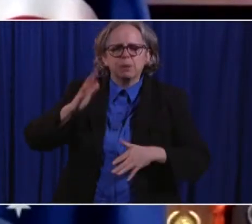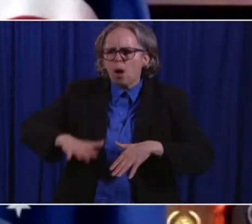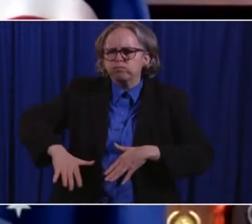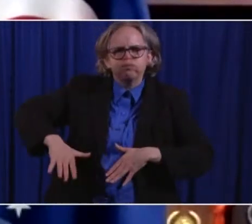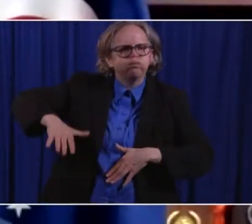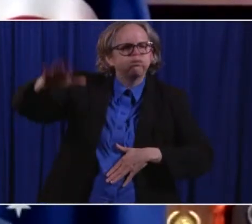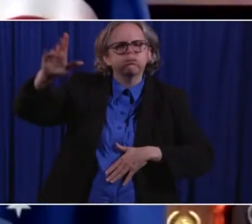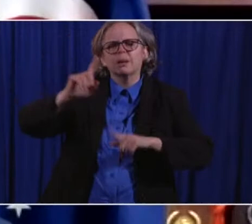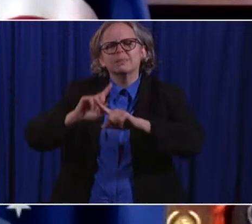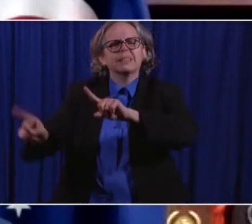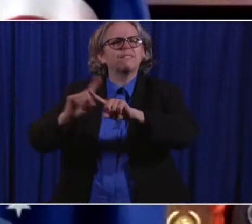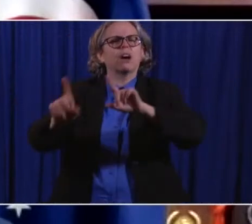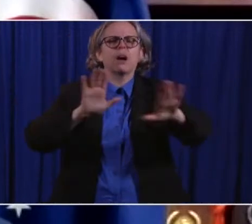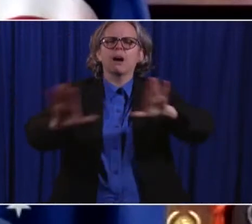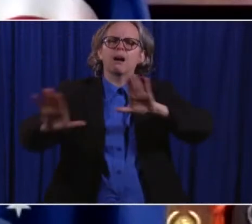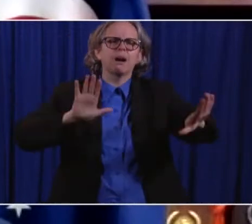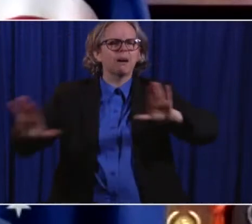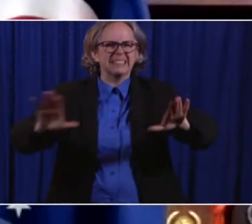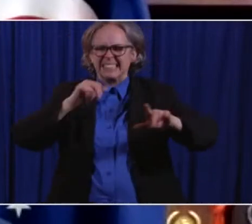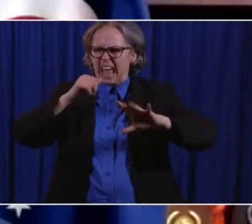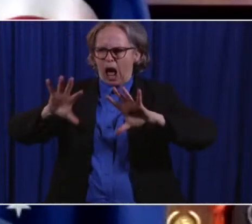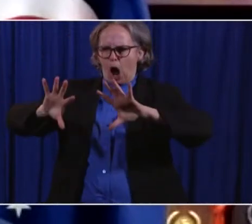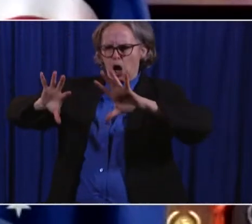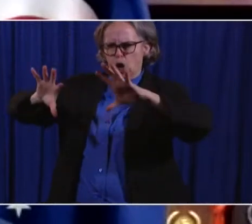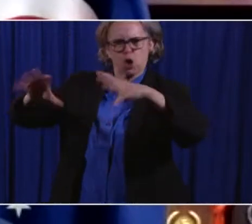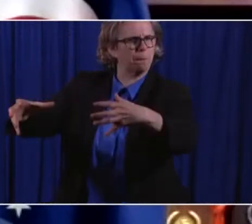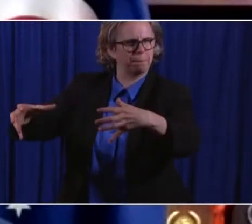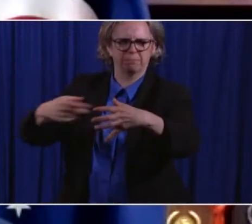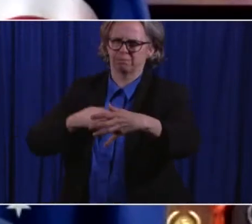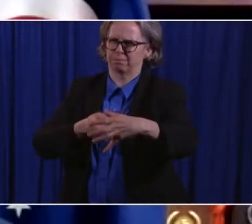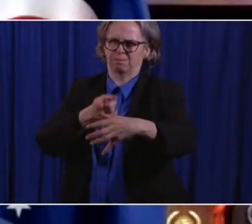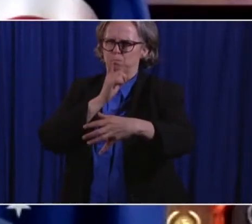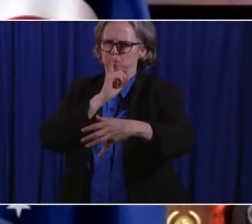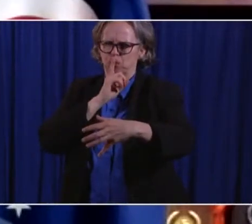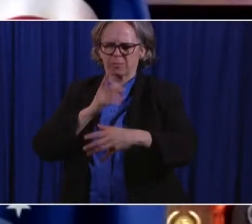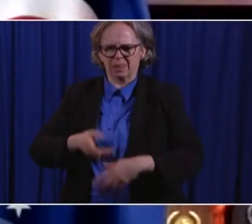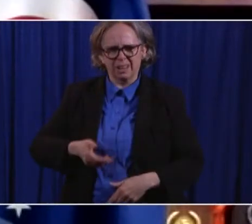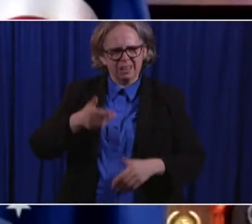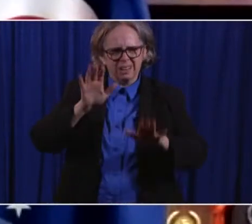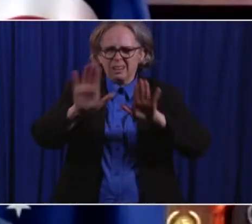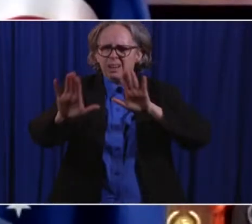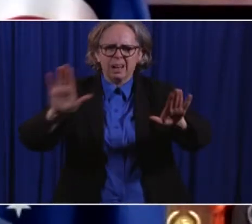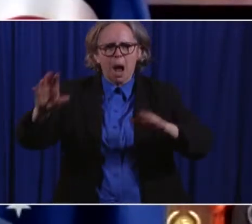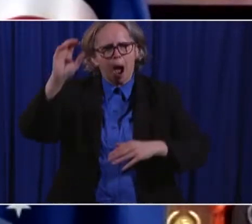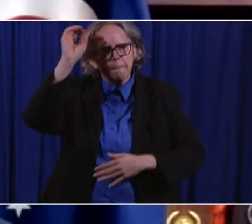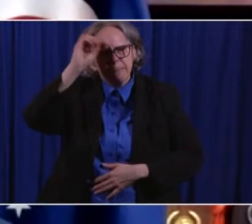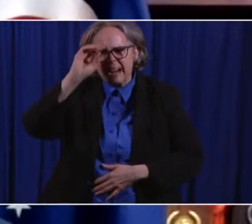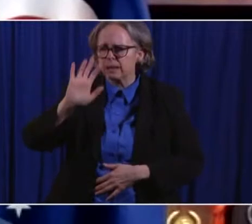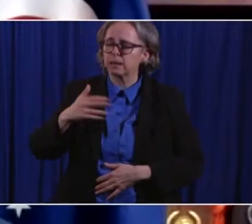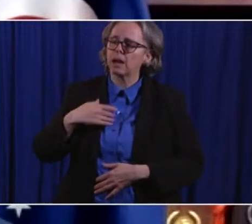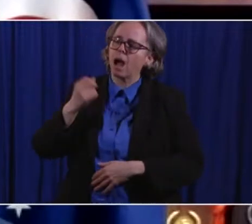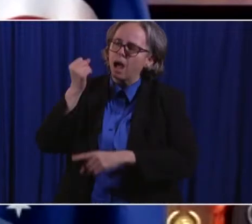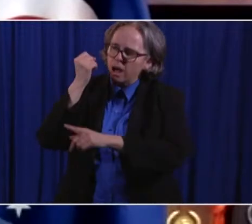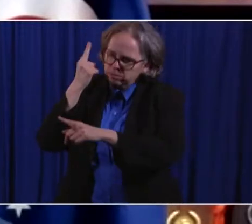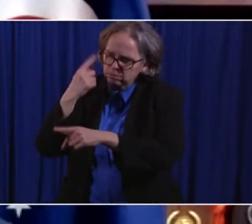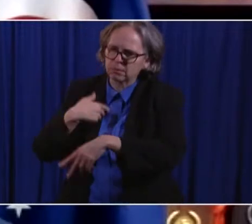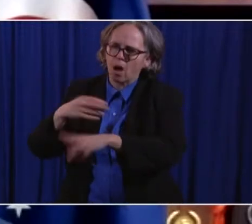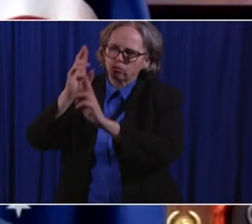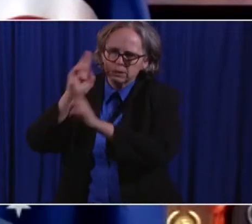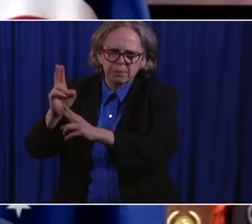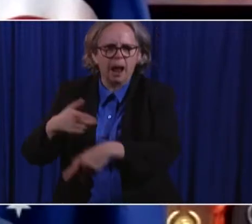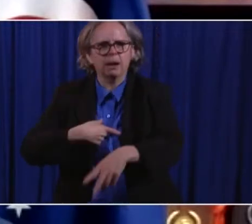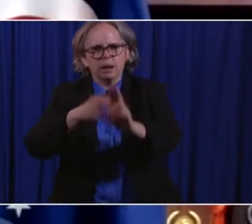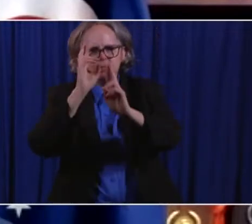individual opinion and try to find ways to build bridges. I've always conducted myself like that. I will continue to do